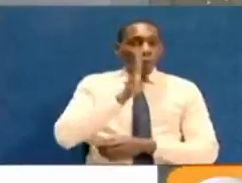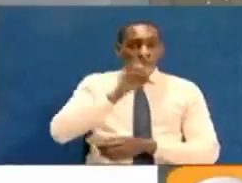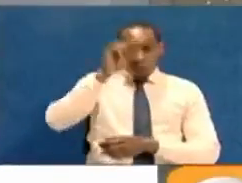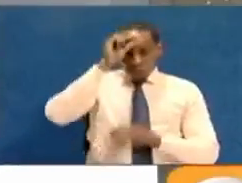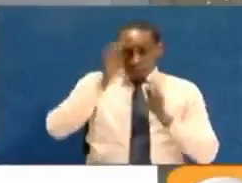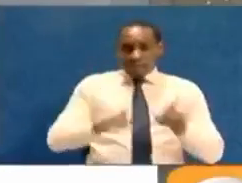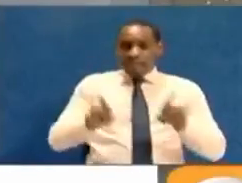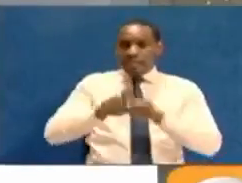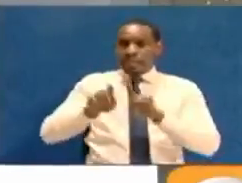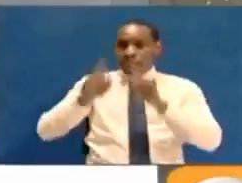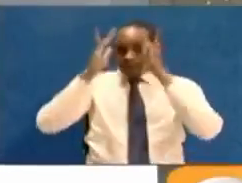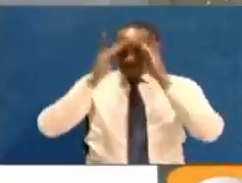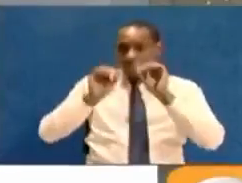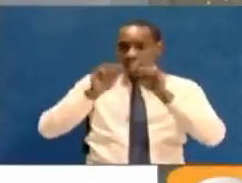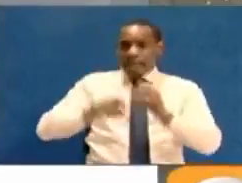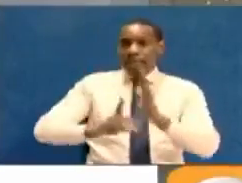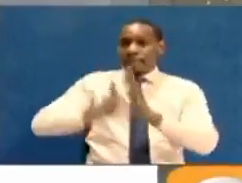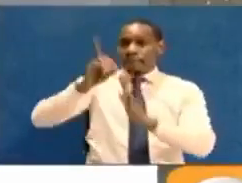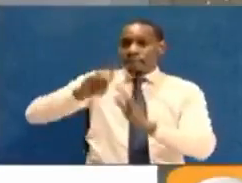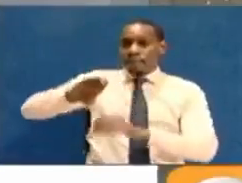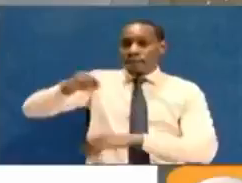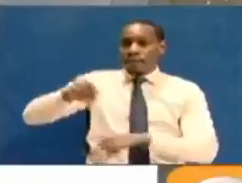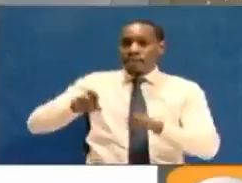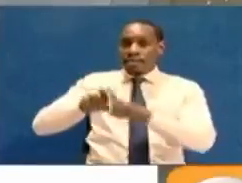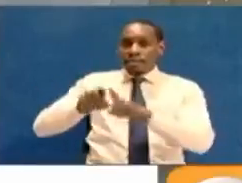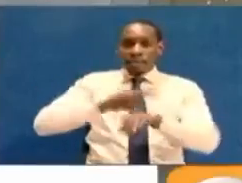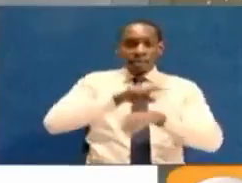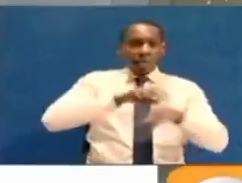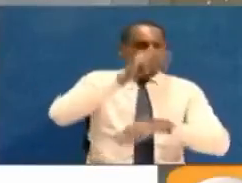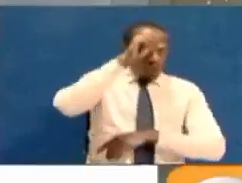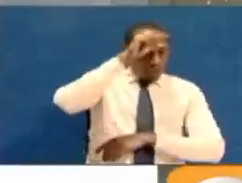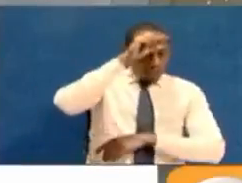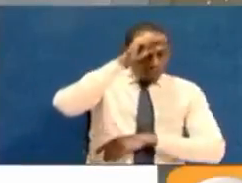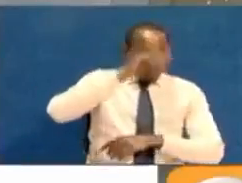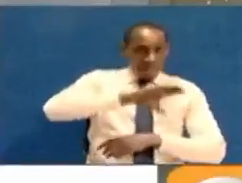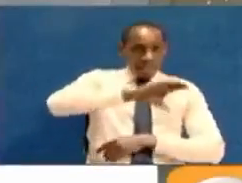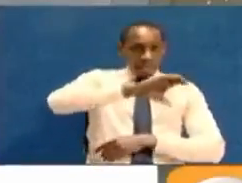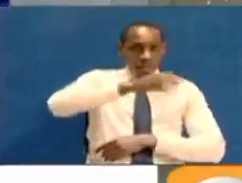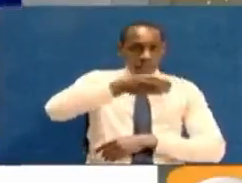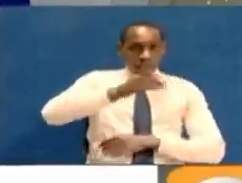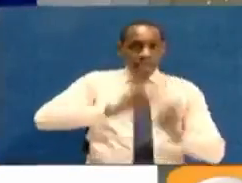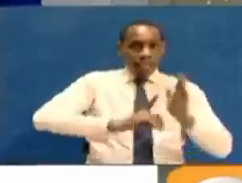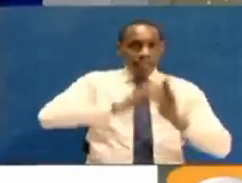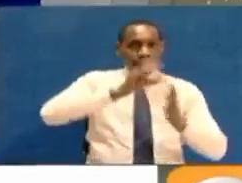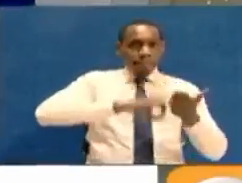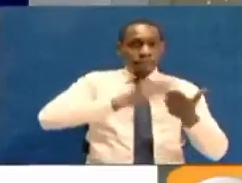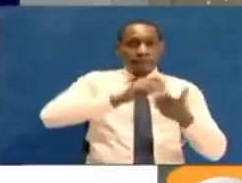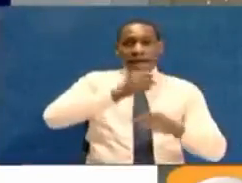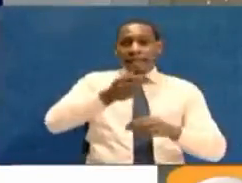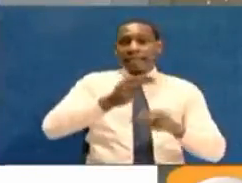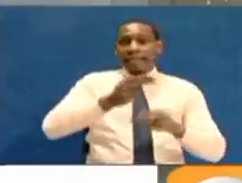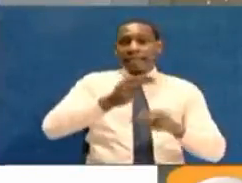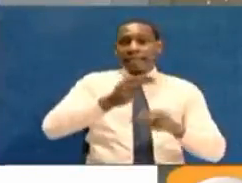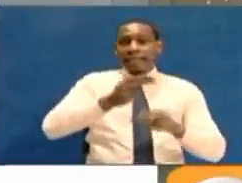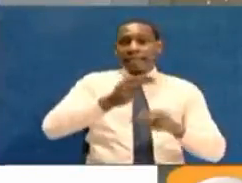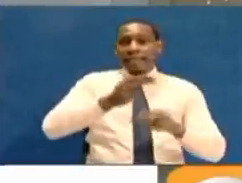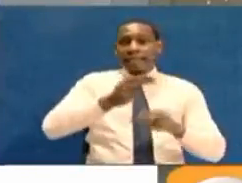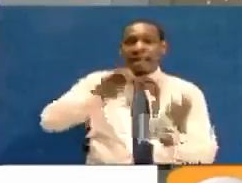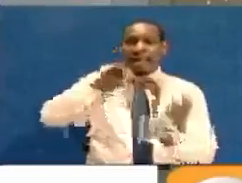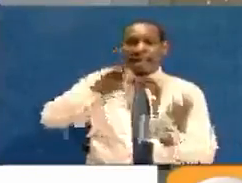to determine development in their wards, similar to the National Government Constituency Development Fund, popularly known as